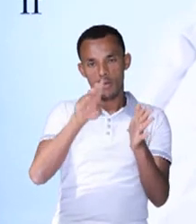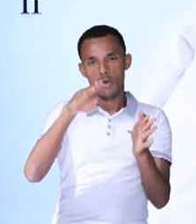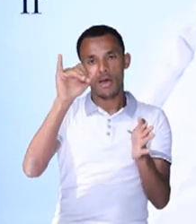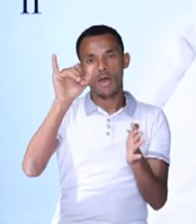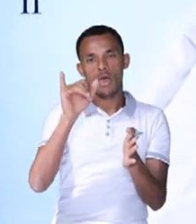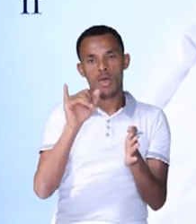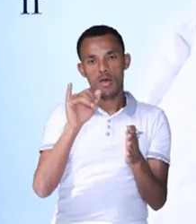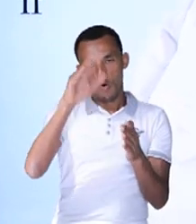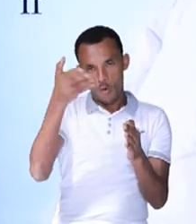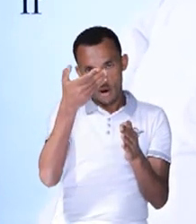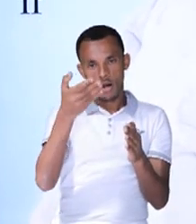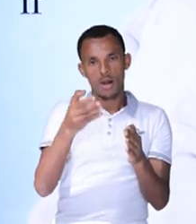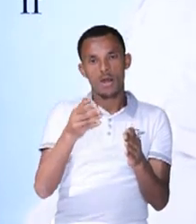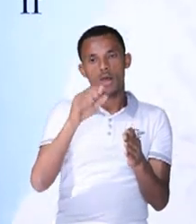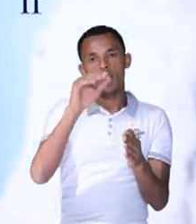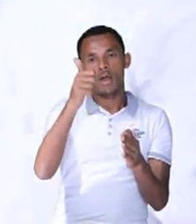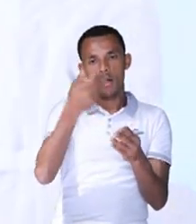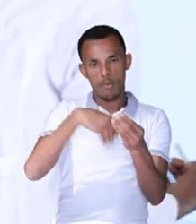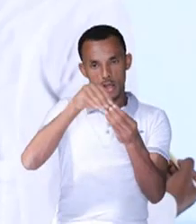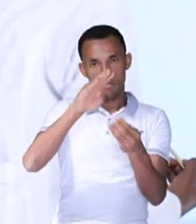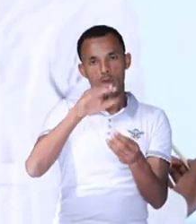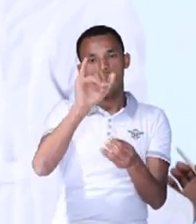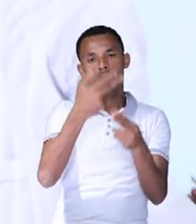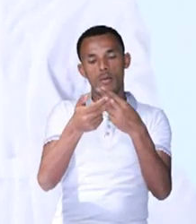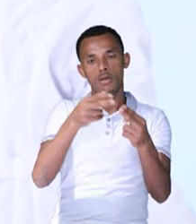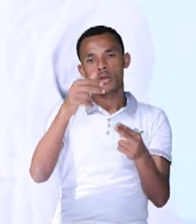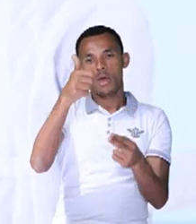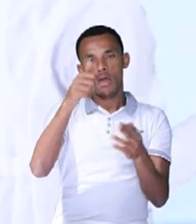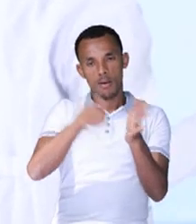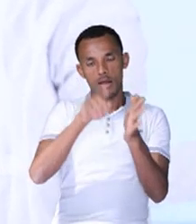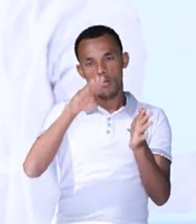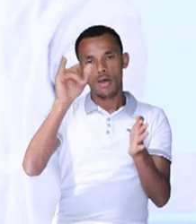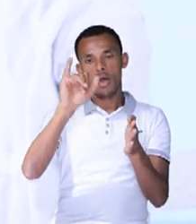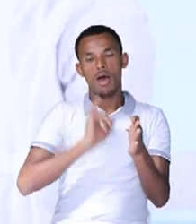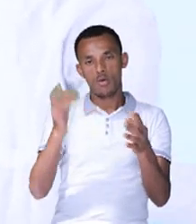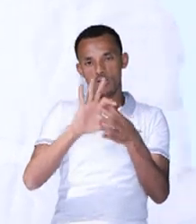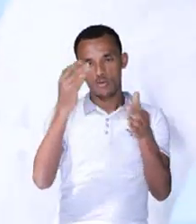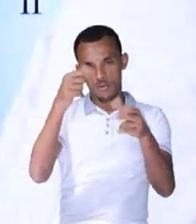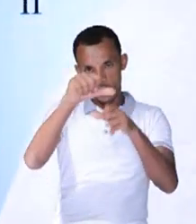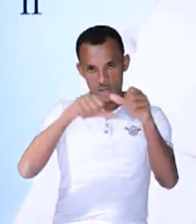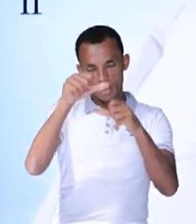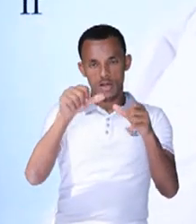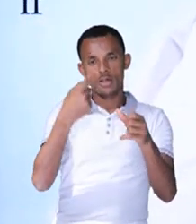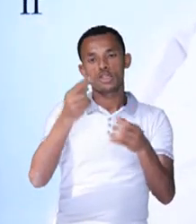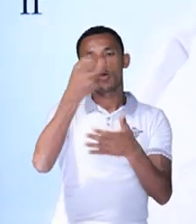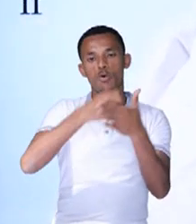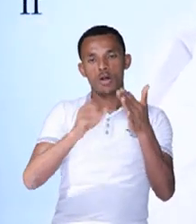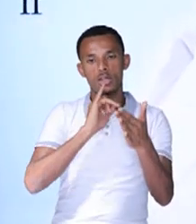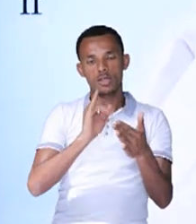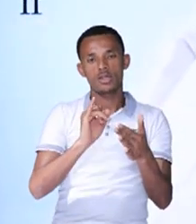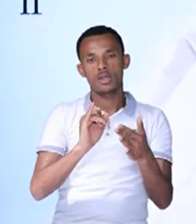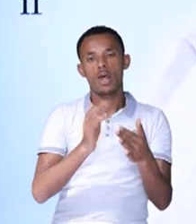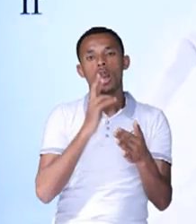bi over a plus bi times a minus bi. Since they are conjugate of each other, the product will